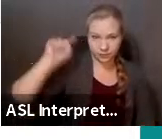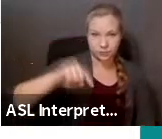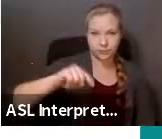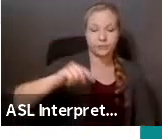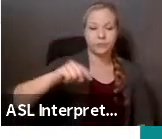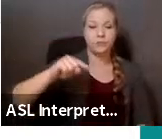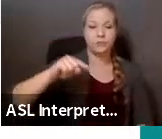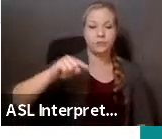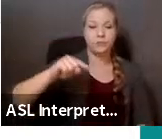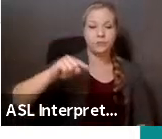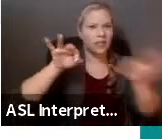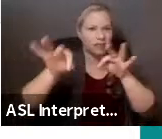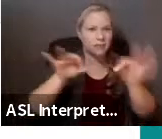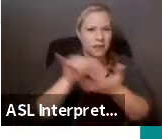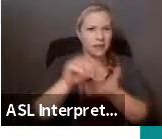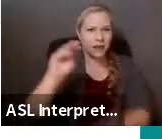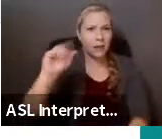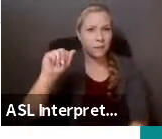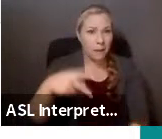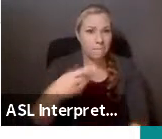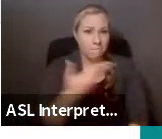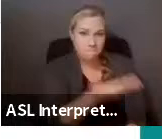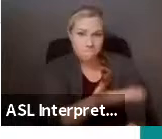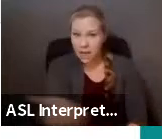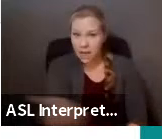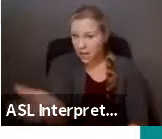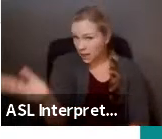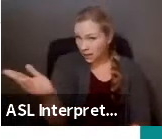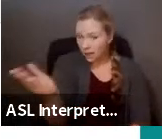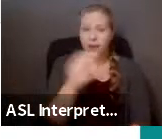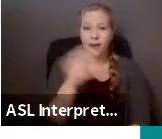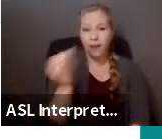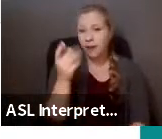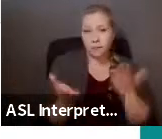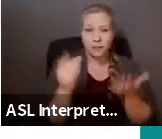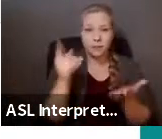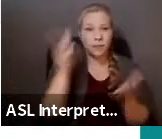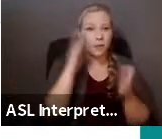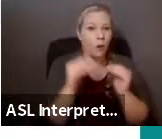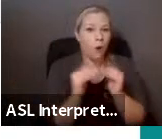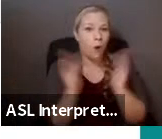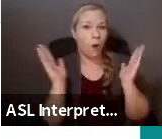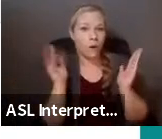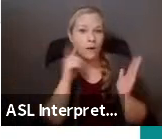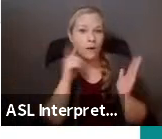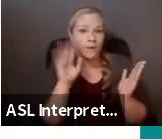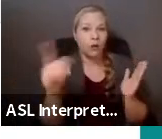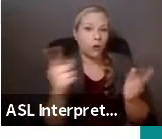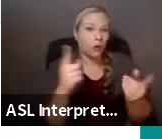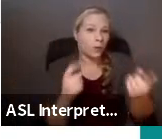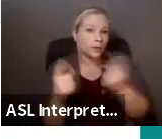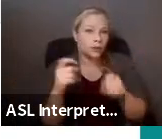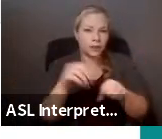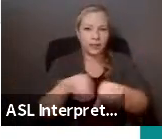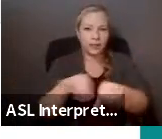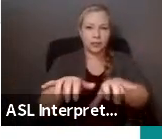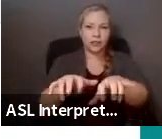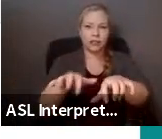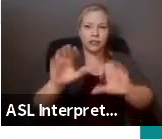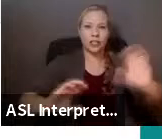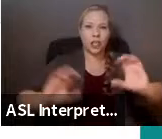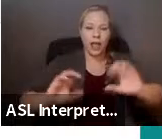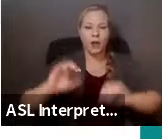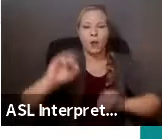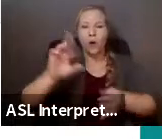to you, and then we welcome either some questions, clarifying questions, comments in the chat. These areas,